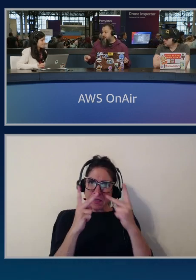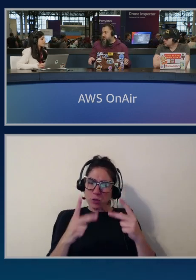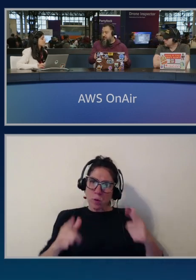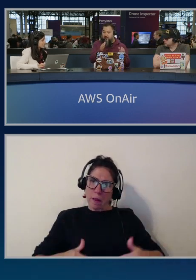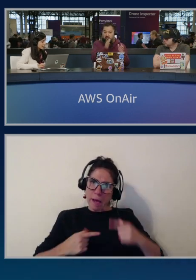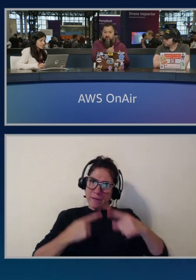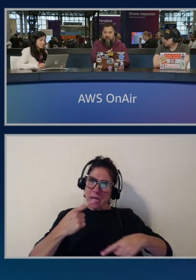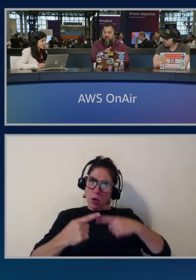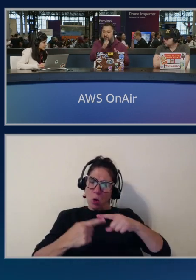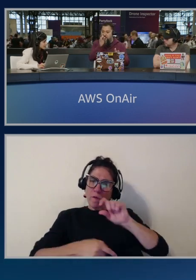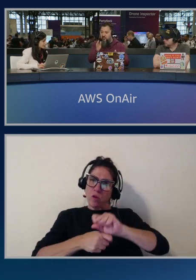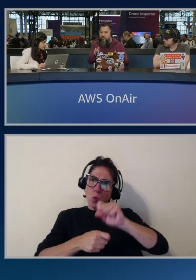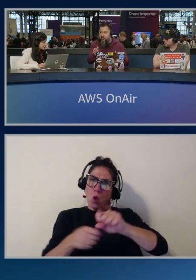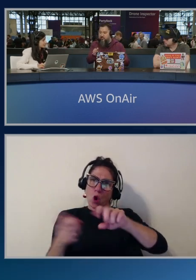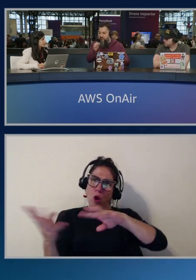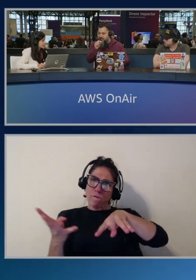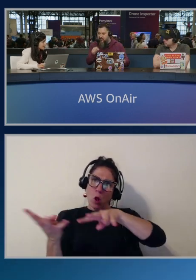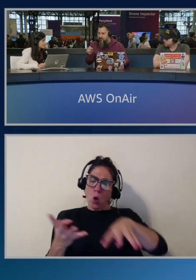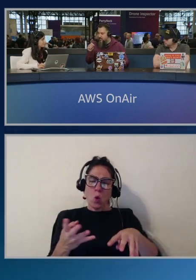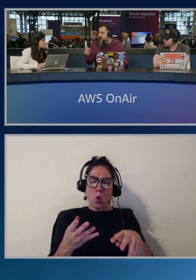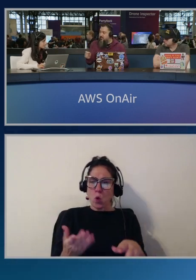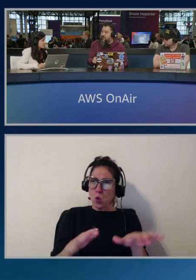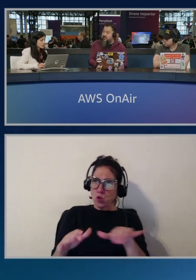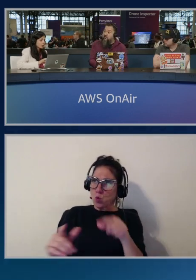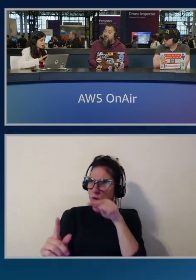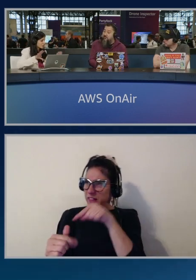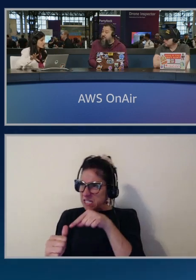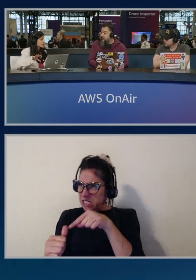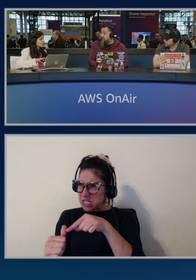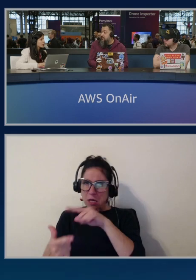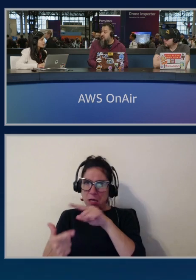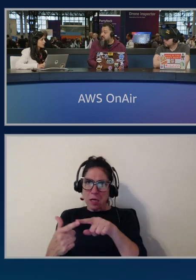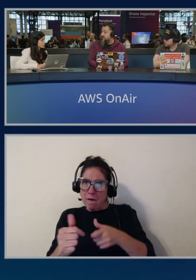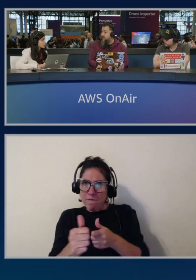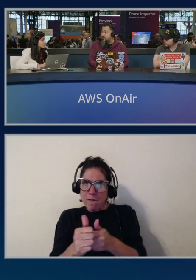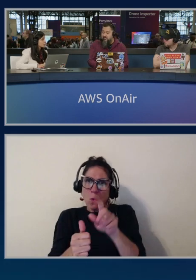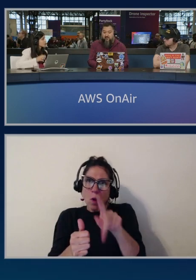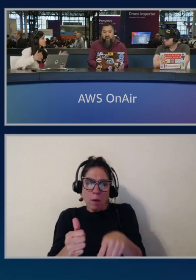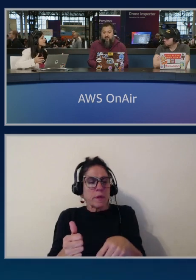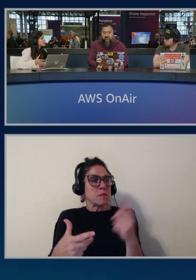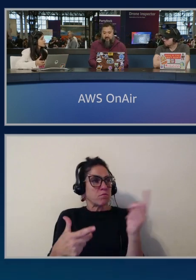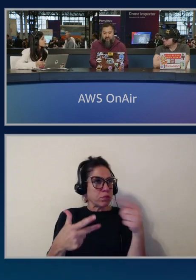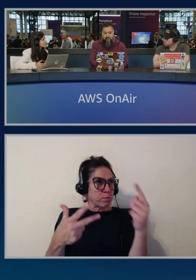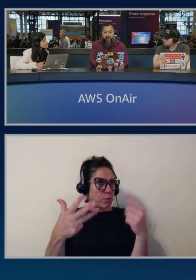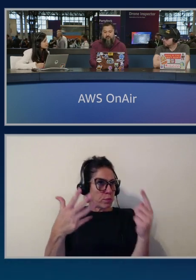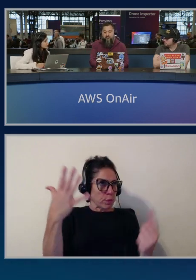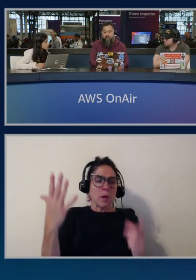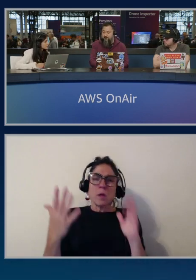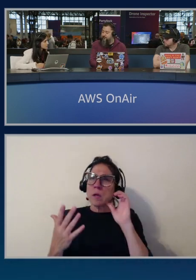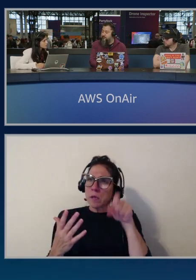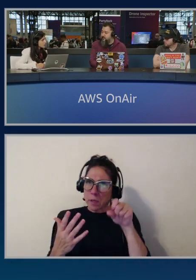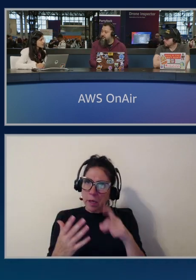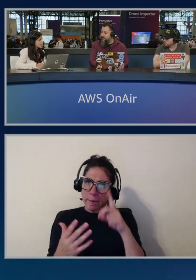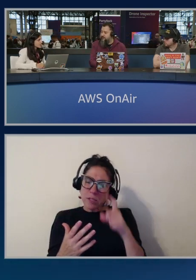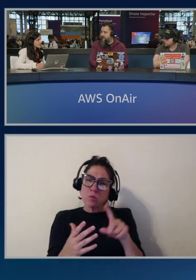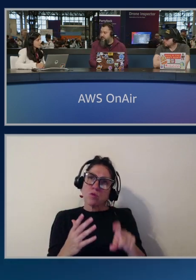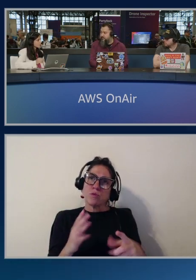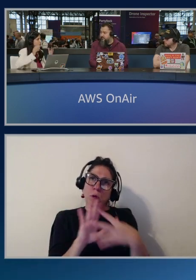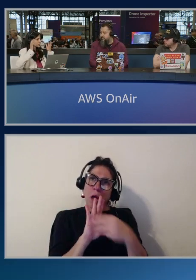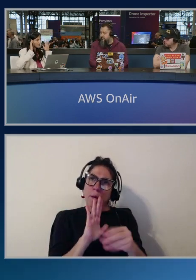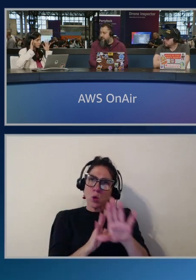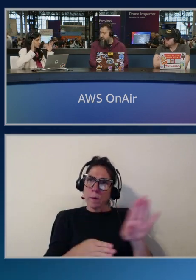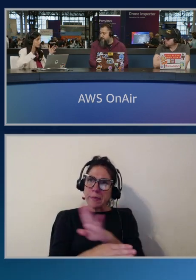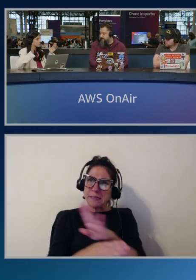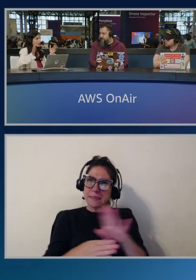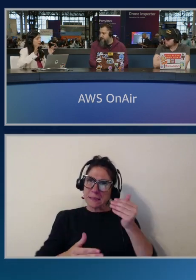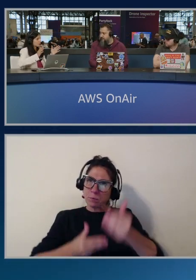the workflow. Like do the thing, go do, follow up. It's That's pretty awesome. orchestrating all of that workflow because it's supposed to replicate your business process. It's supposed to